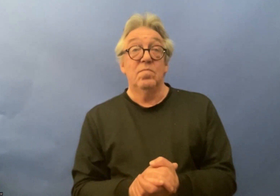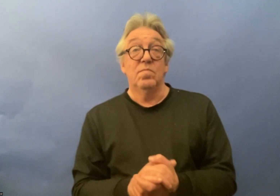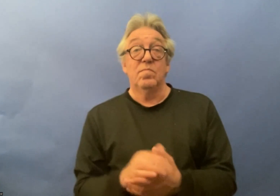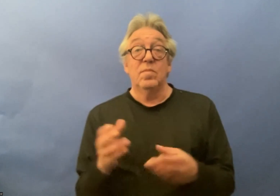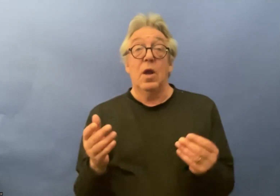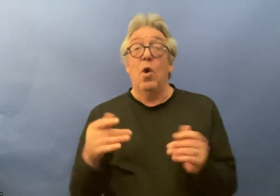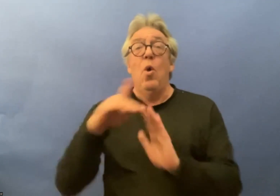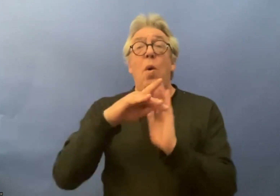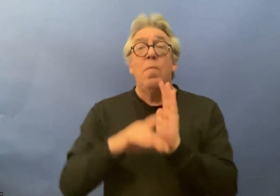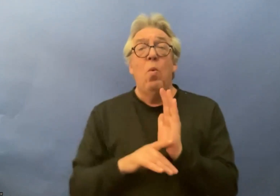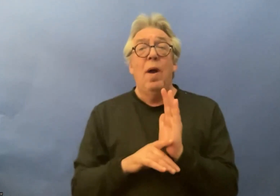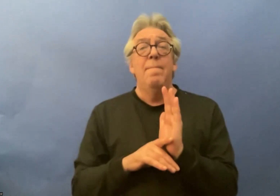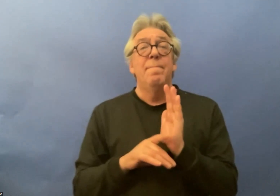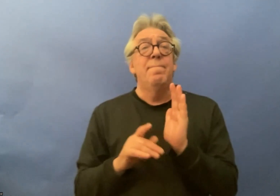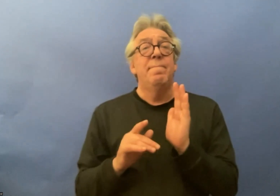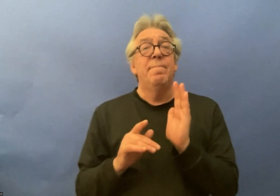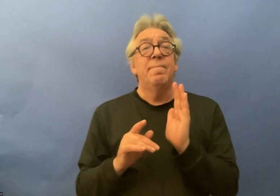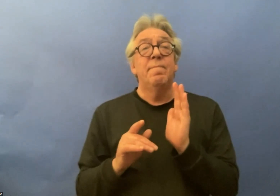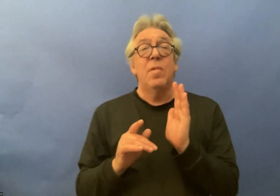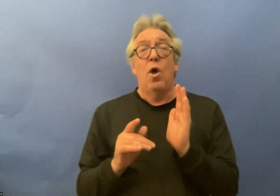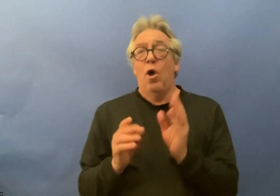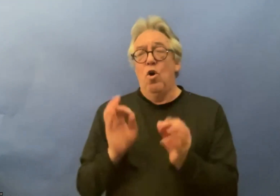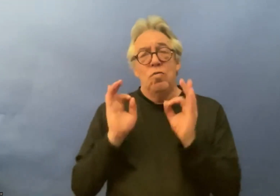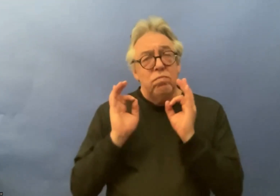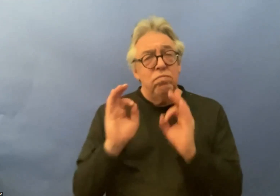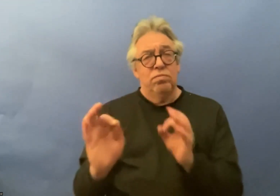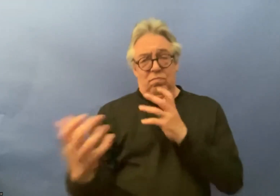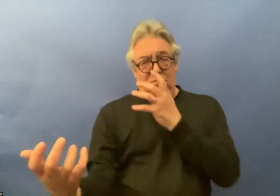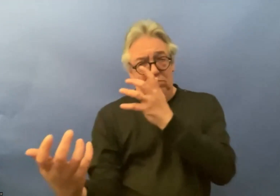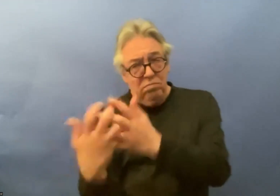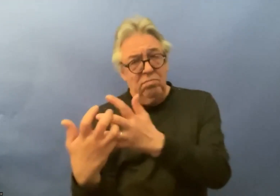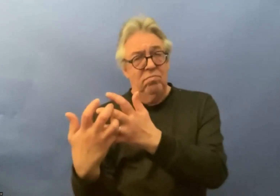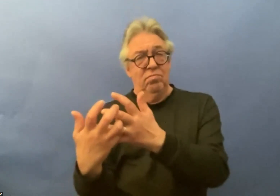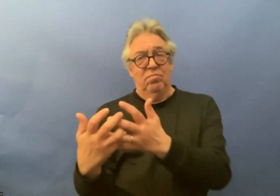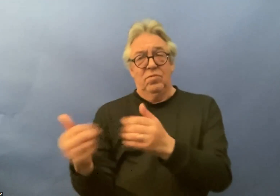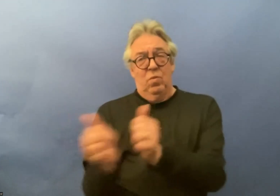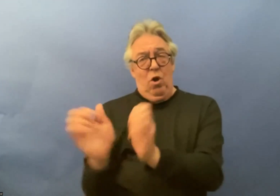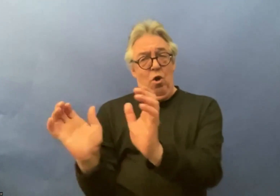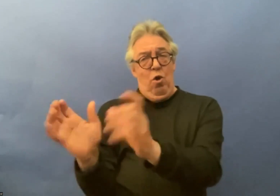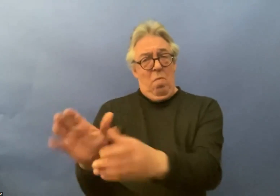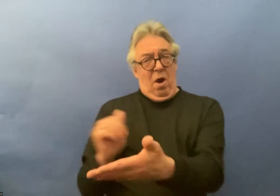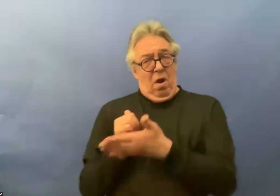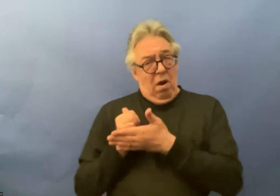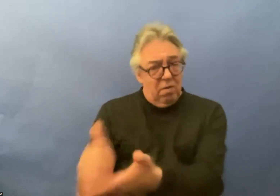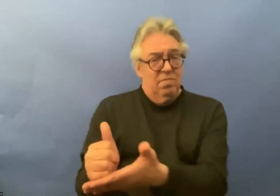programming that is done for those groups and with them at the same time.